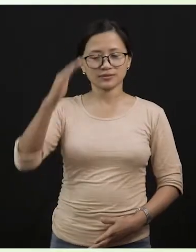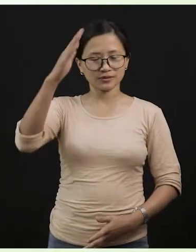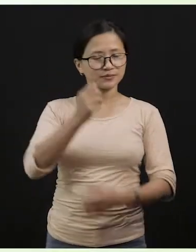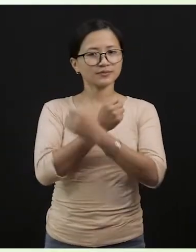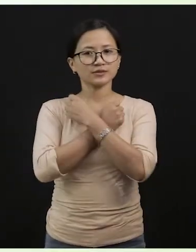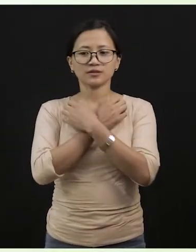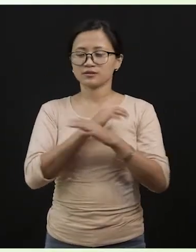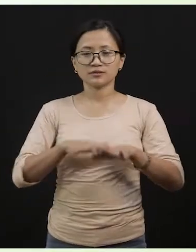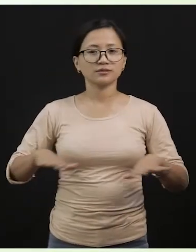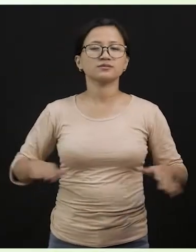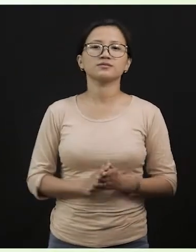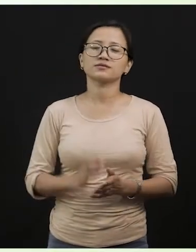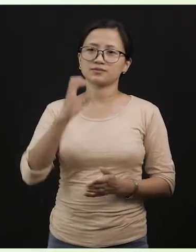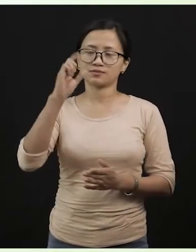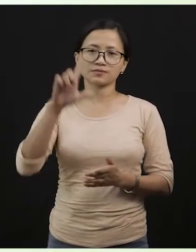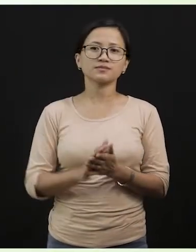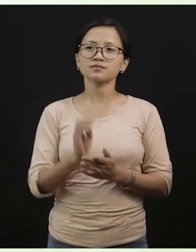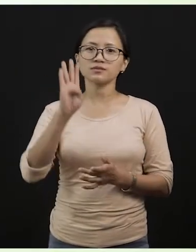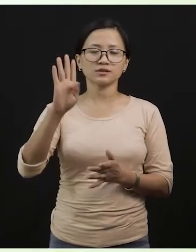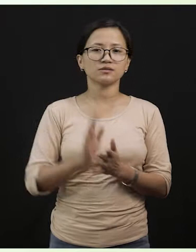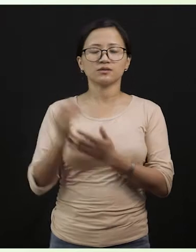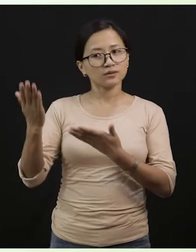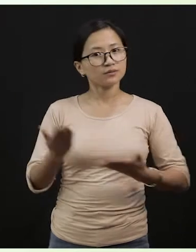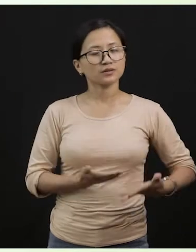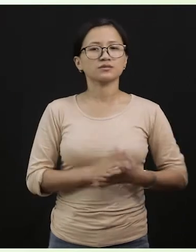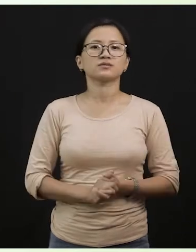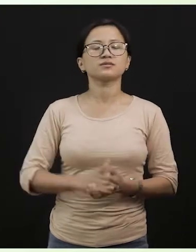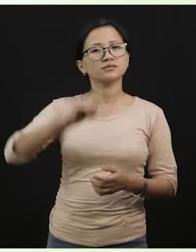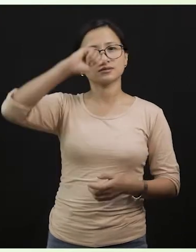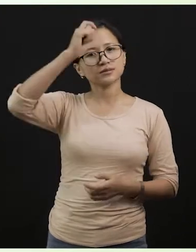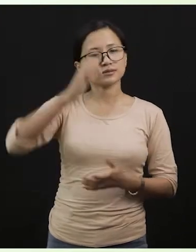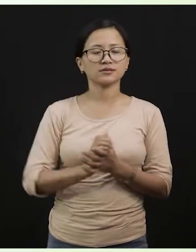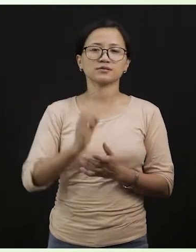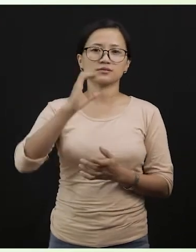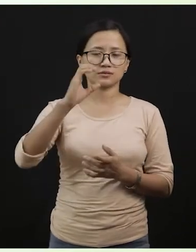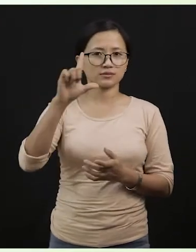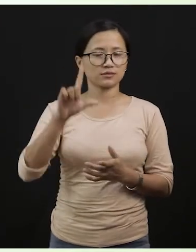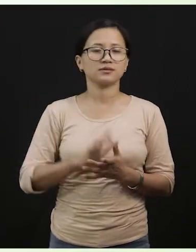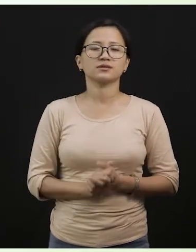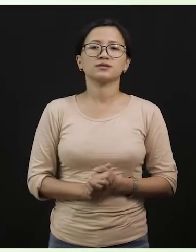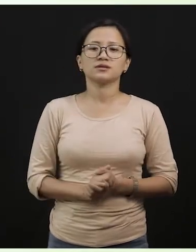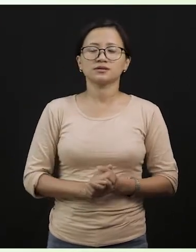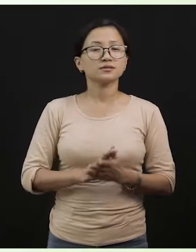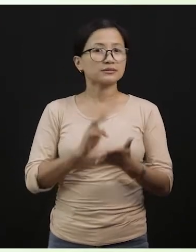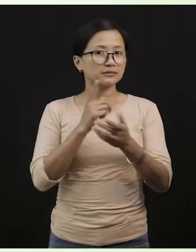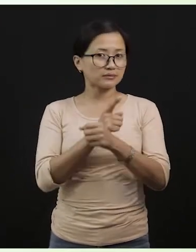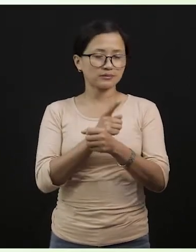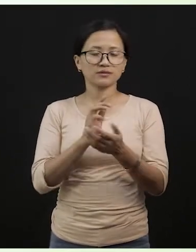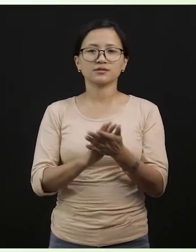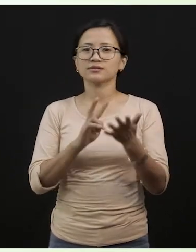Hello, my dear students of Class 4. Once again, welcome back to our English class with me, Miss Vivekunyo as your